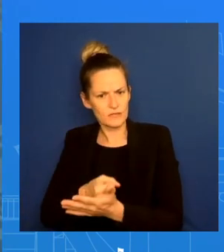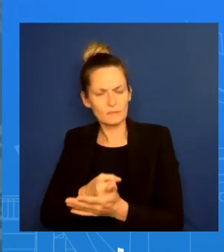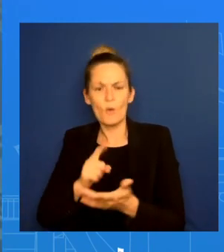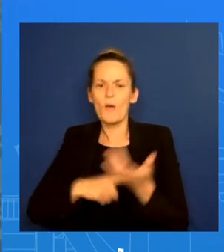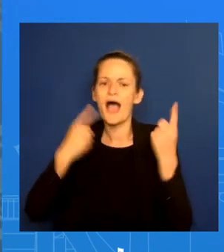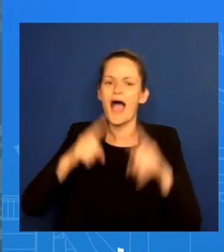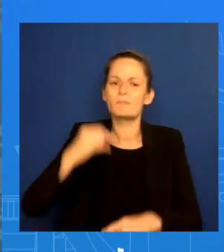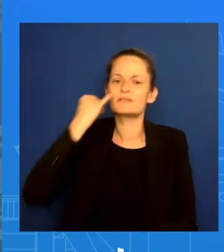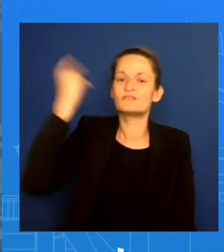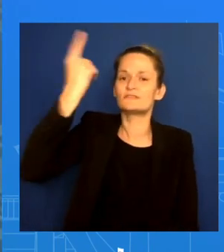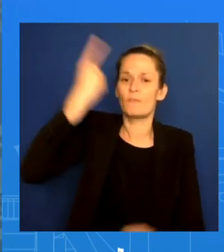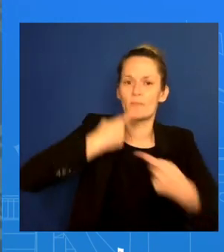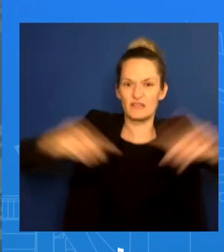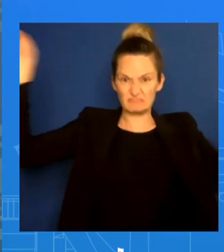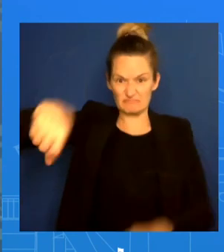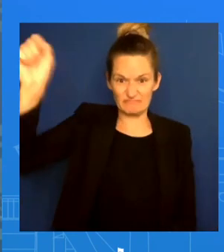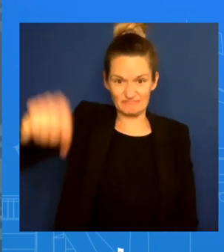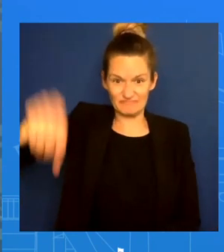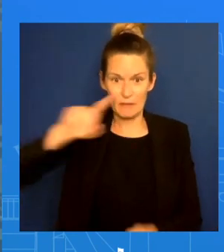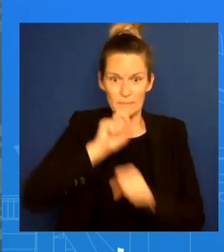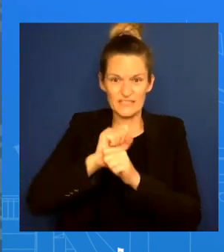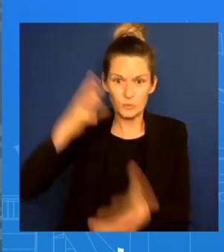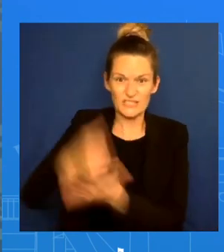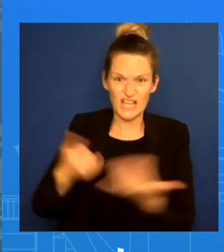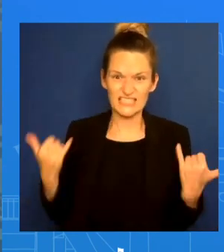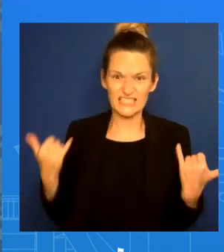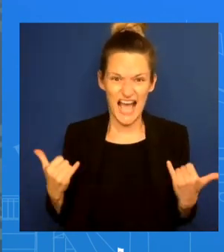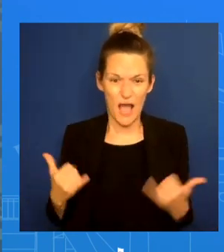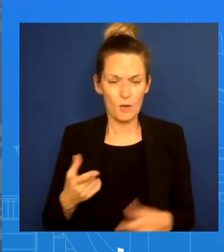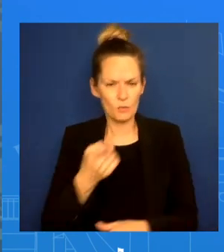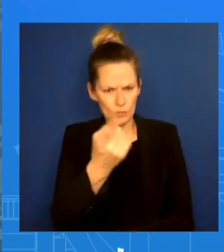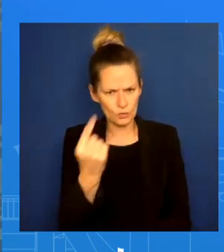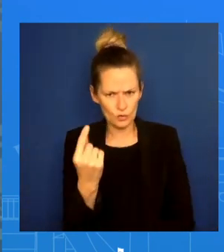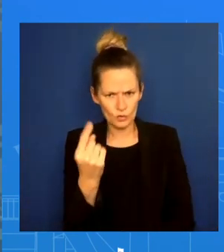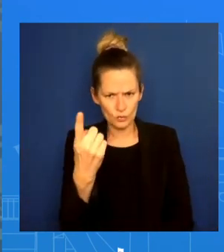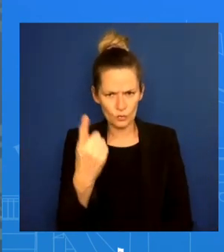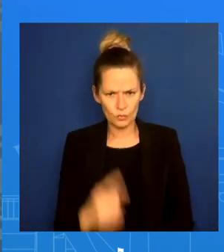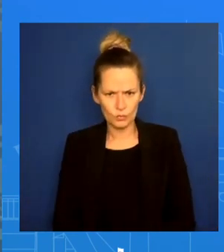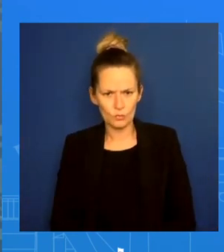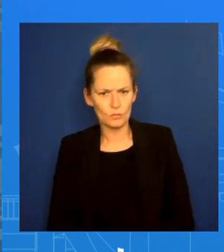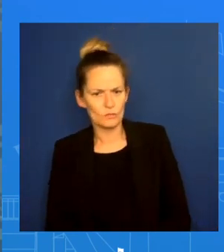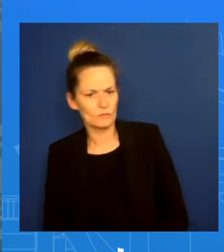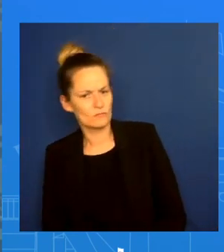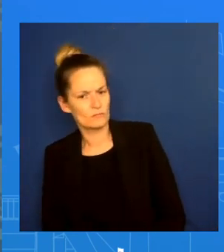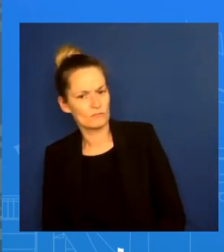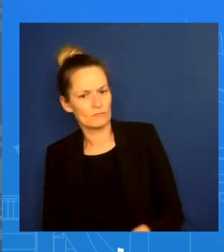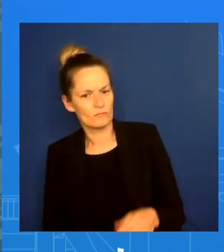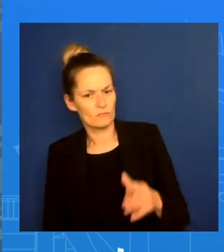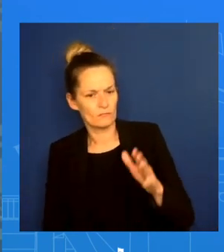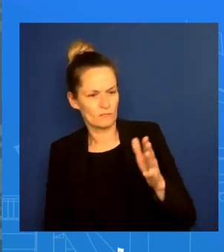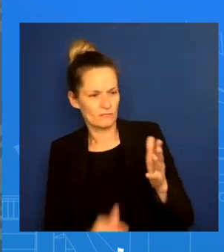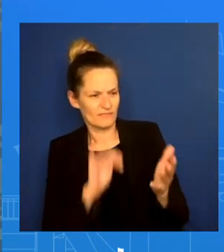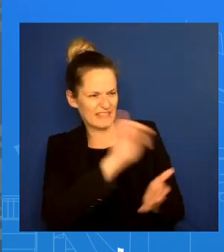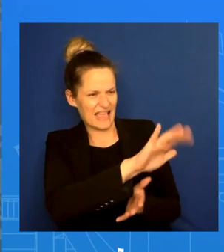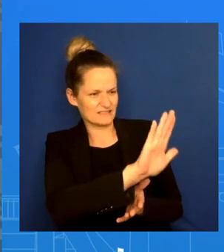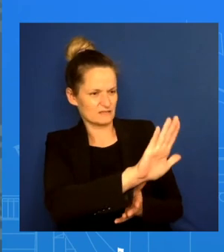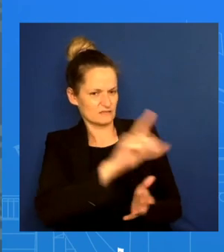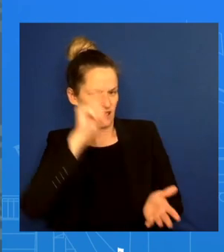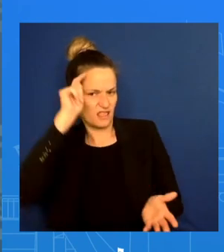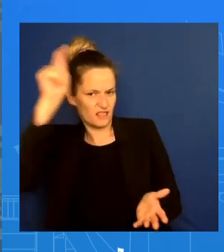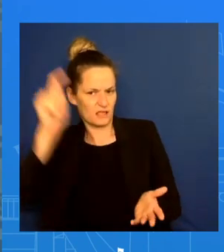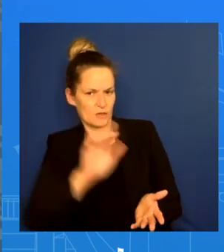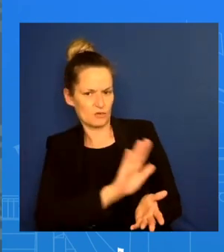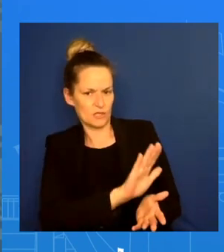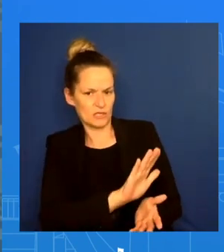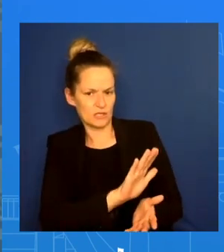going to get into that. I'm just saying the where we are currently, how we see things, how the multiple economic indicators